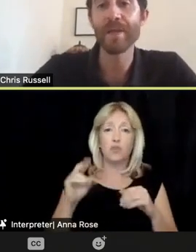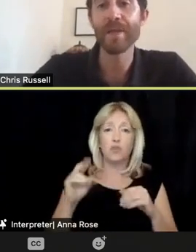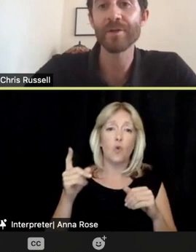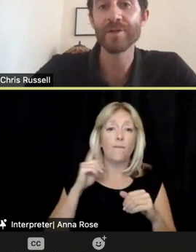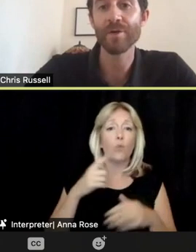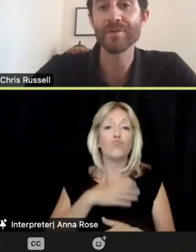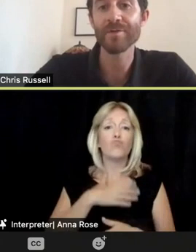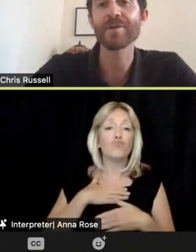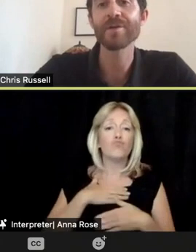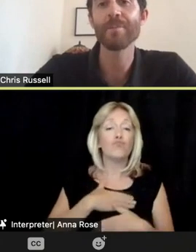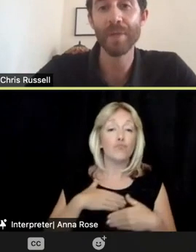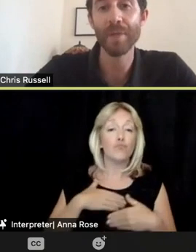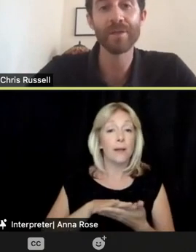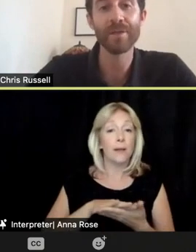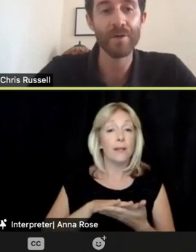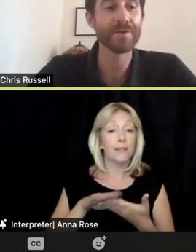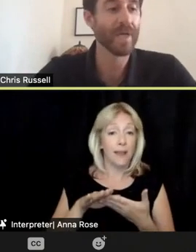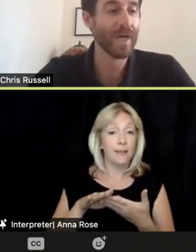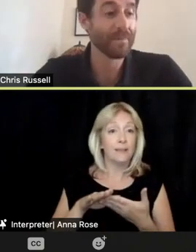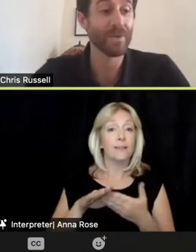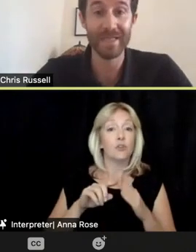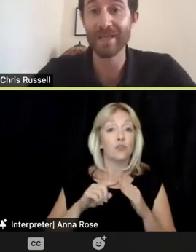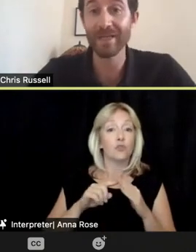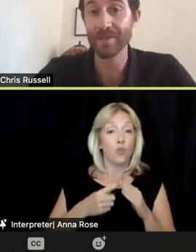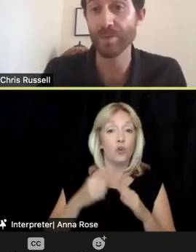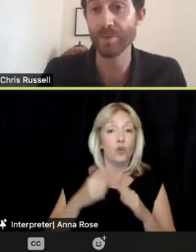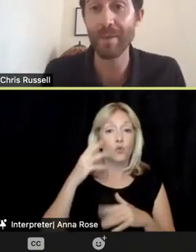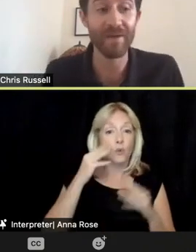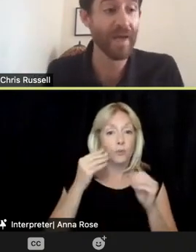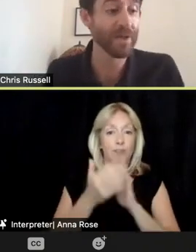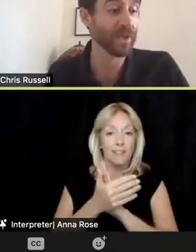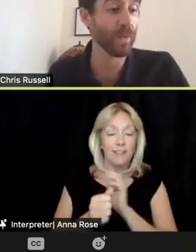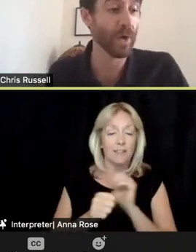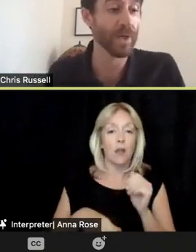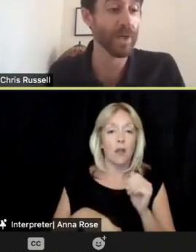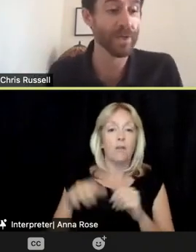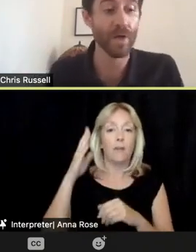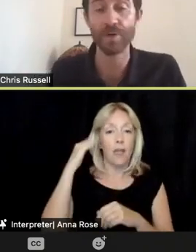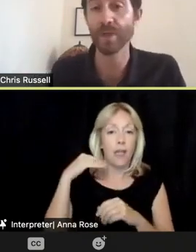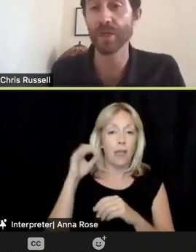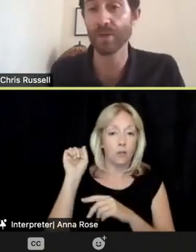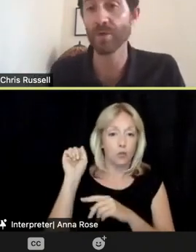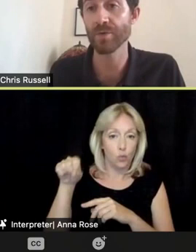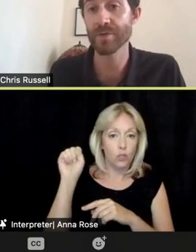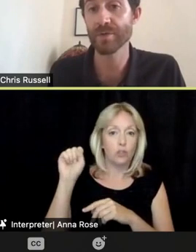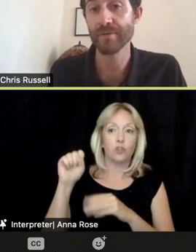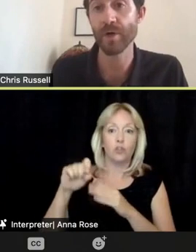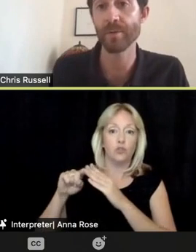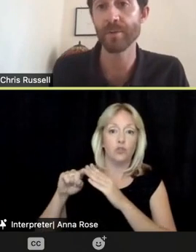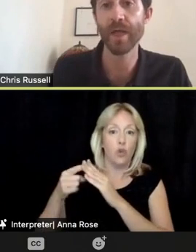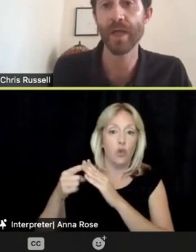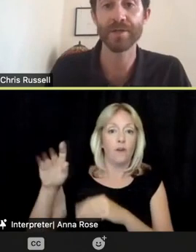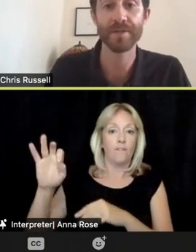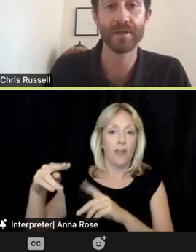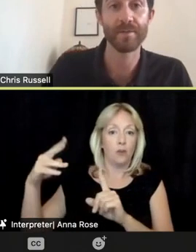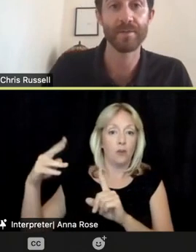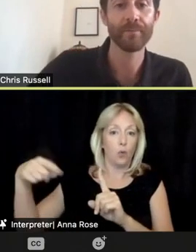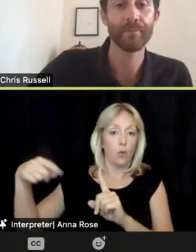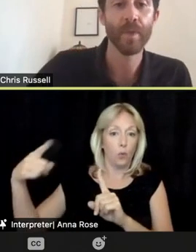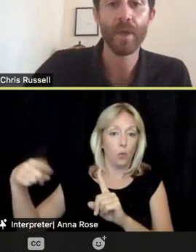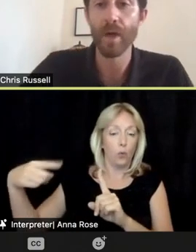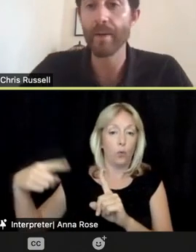nice supplement to sort of start to build in those skills, which maybe eventually we're going to start to really use for a